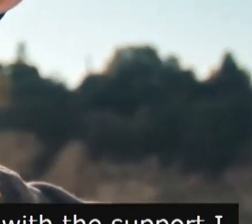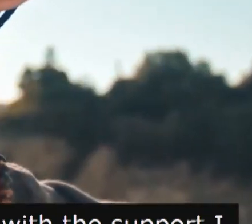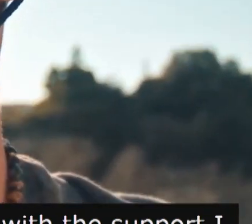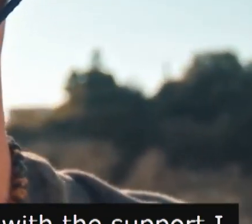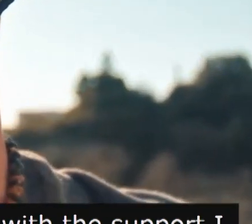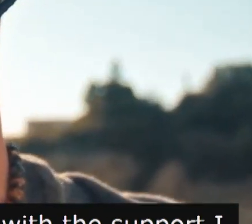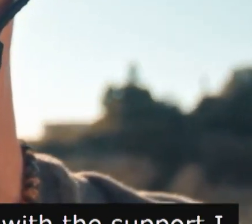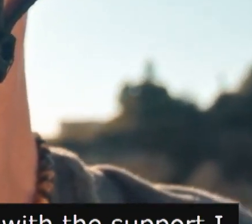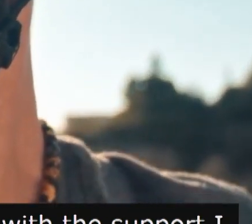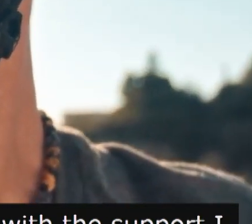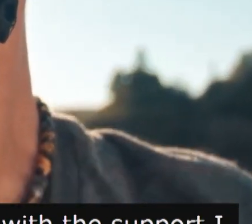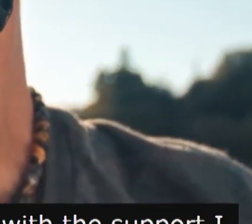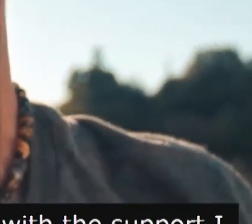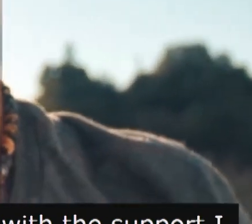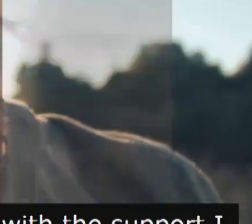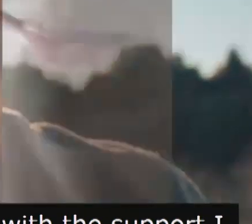The future is now.